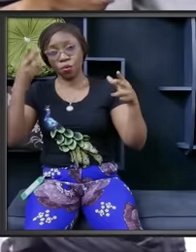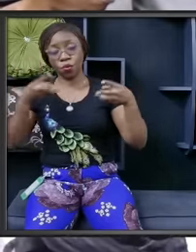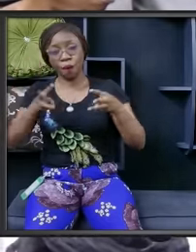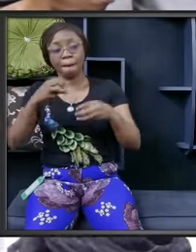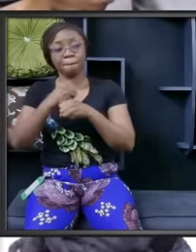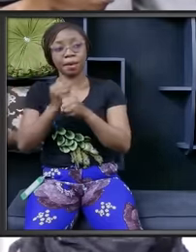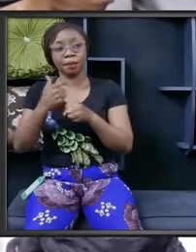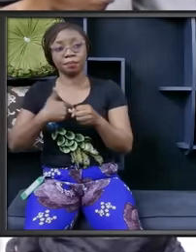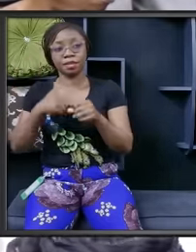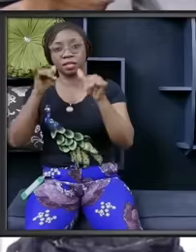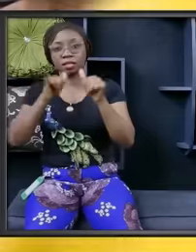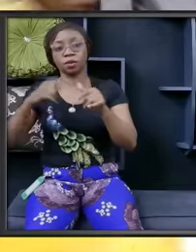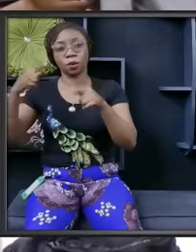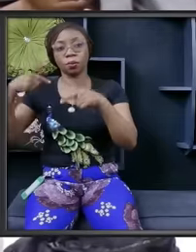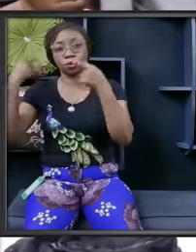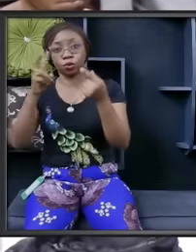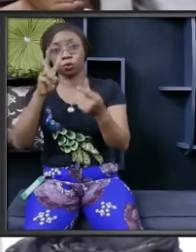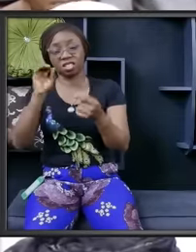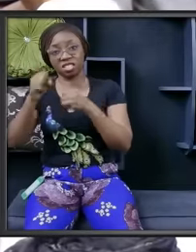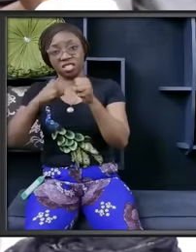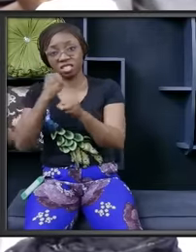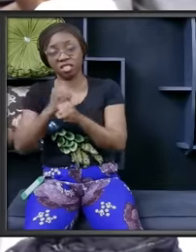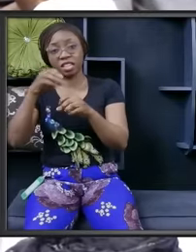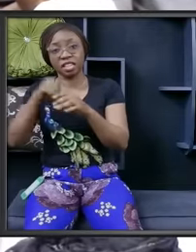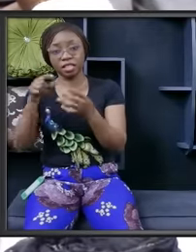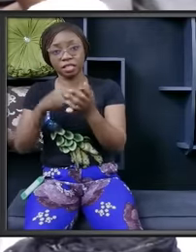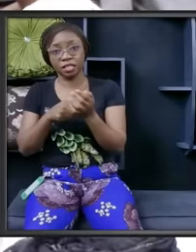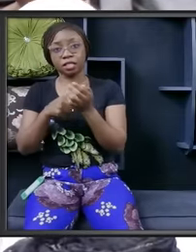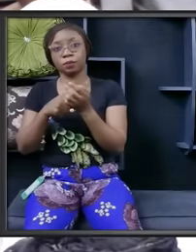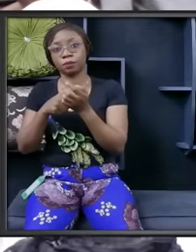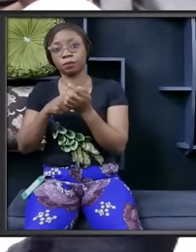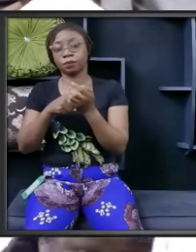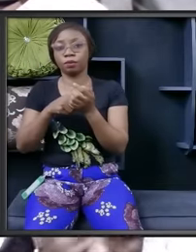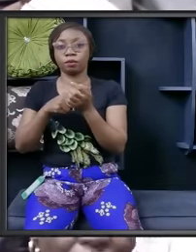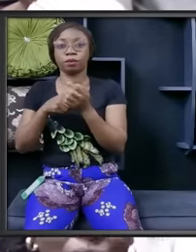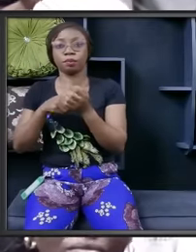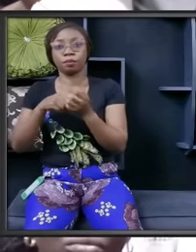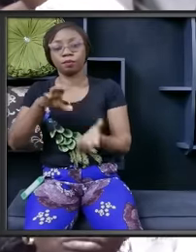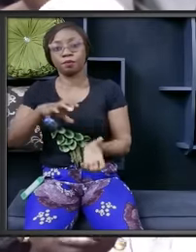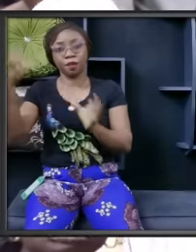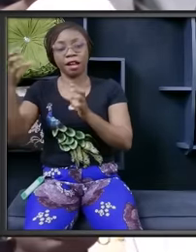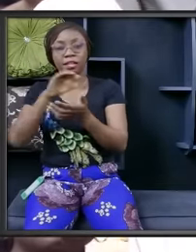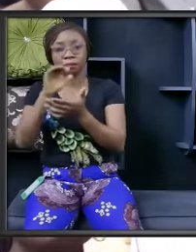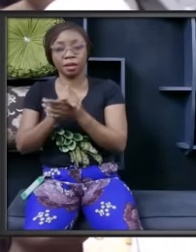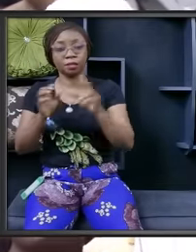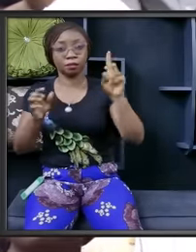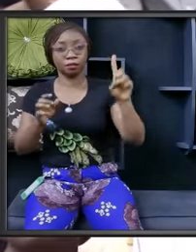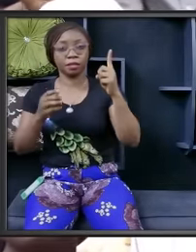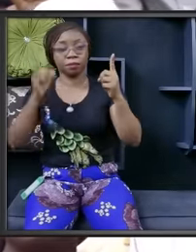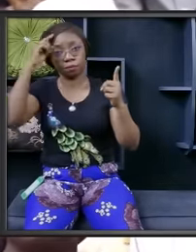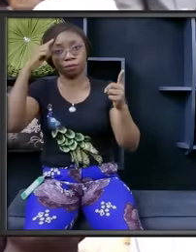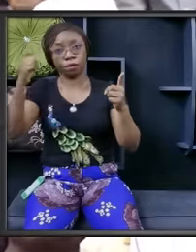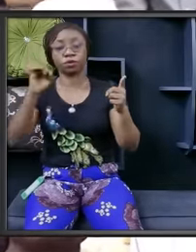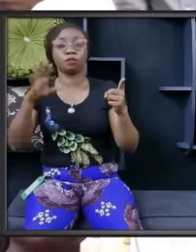make me? May I stay up to 20 years in this violent marriage? The first one, because of my children. The second one, be